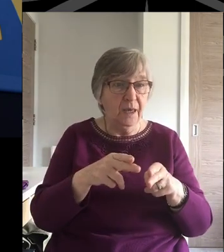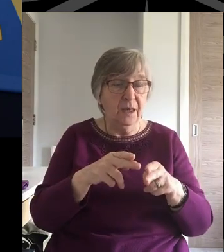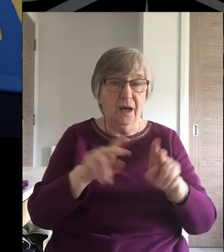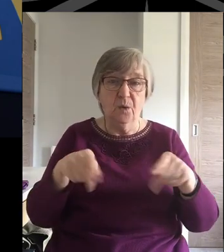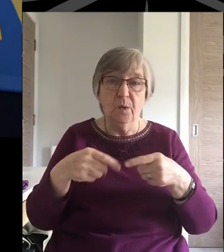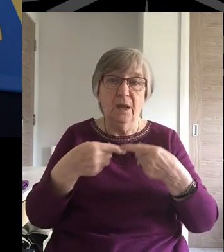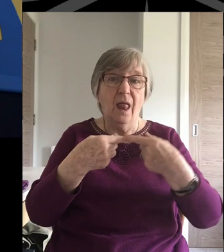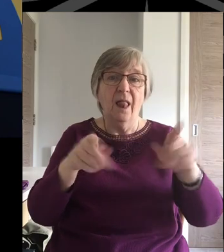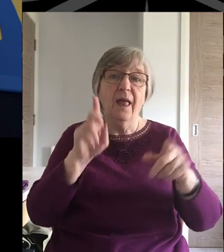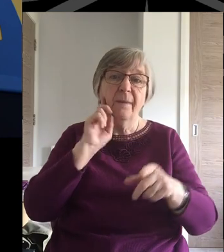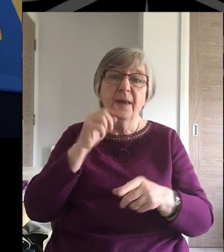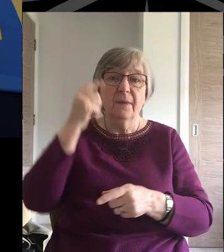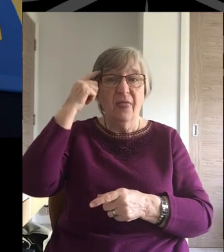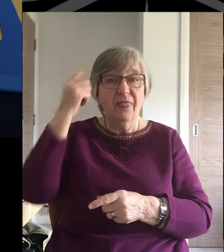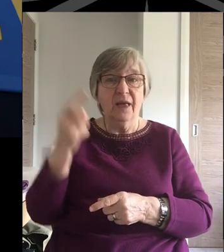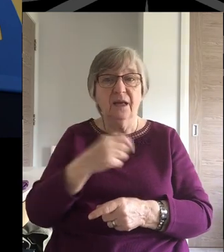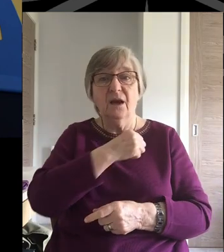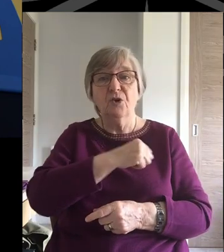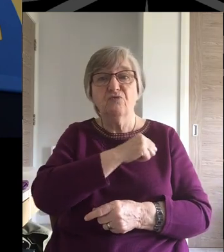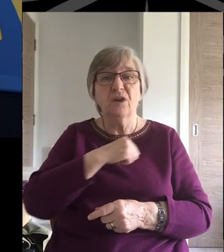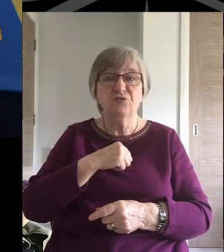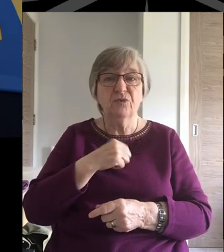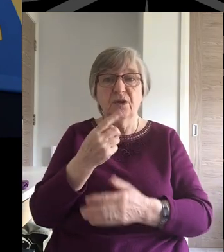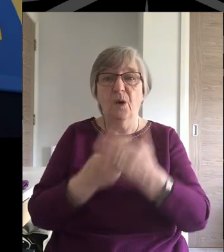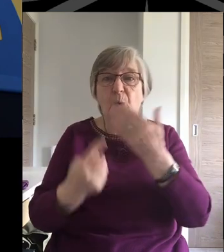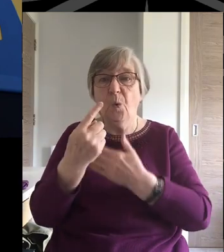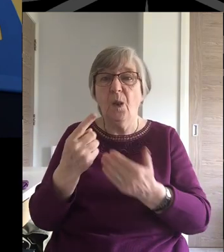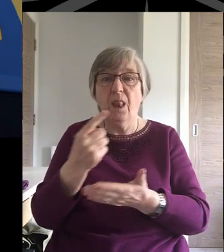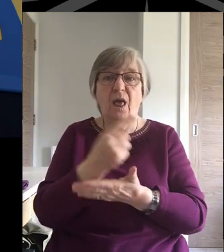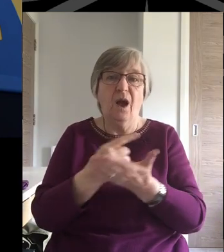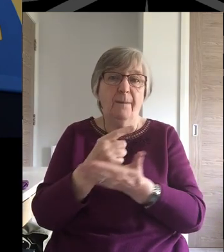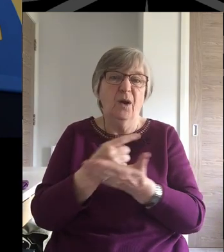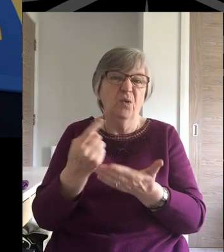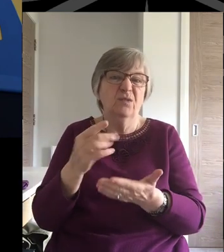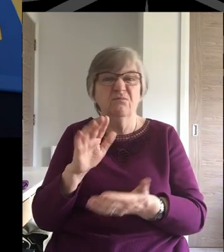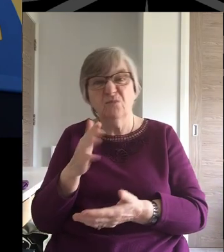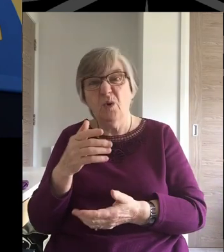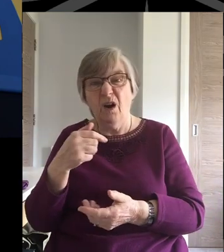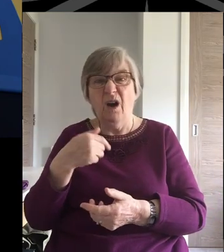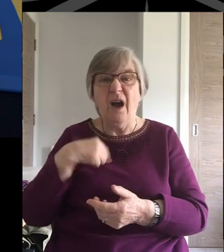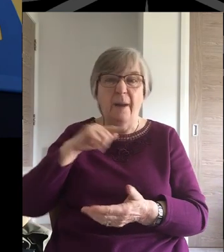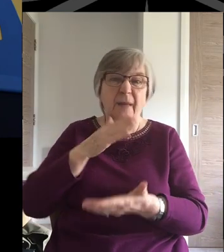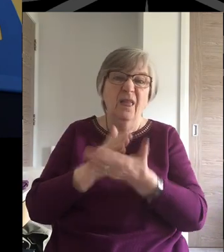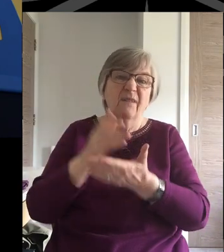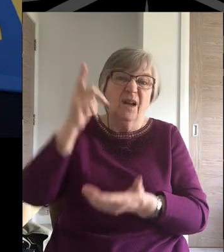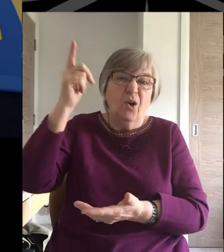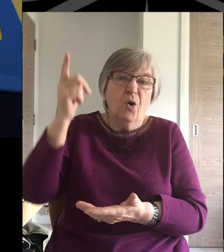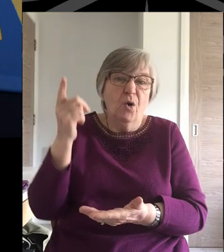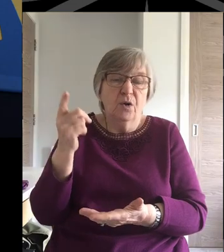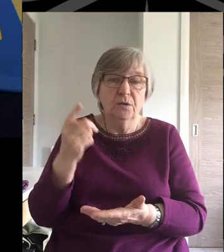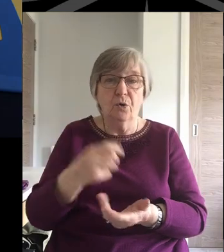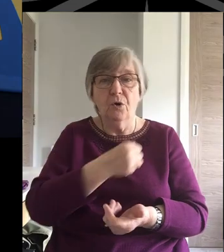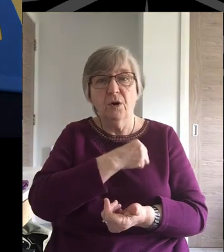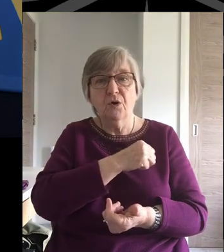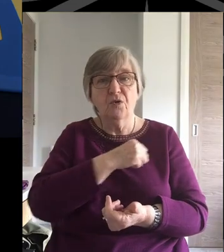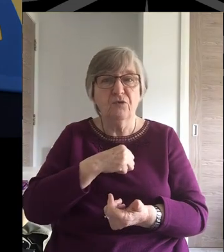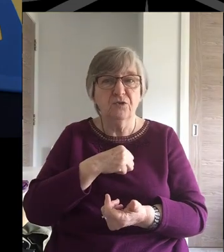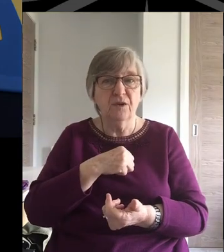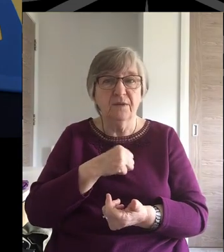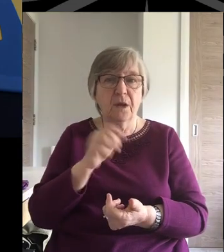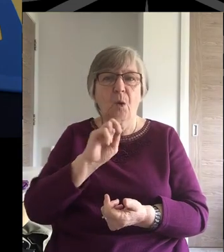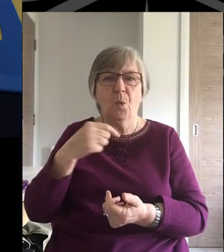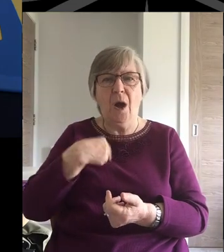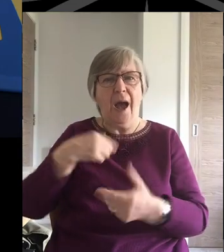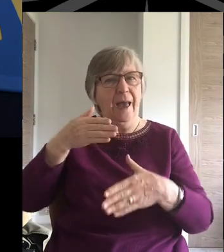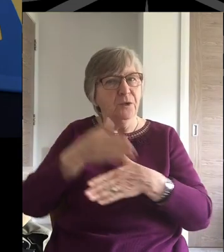the impression that Christianity is only a vague believing in God, or Christianity is only about what we do and what